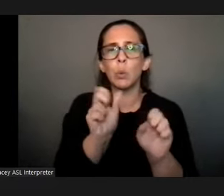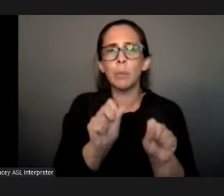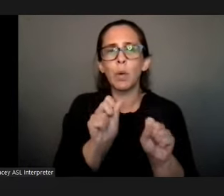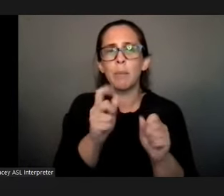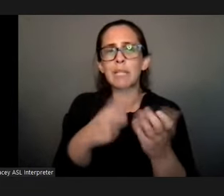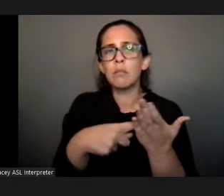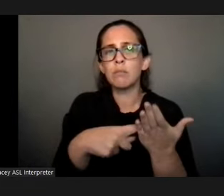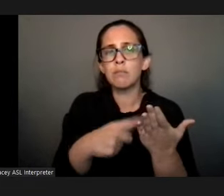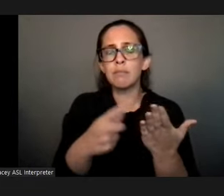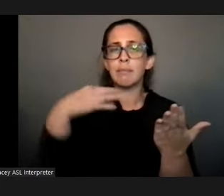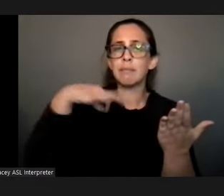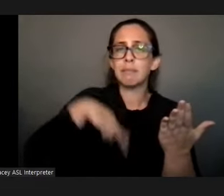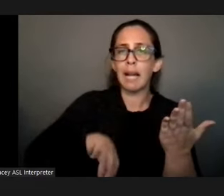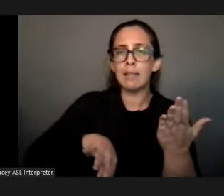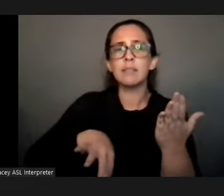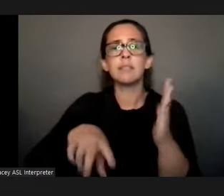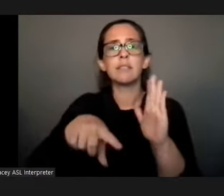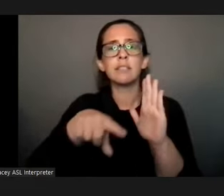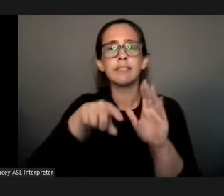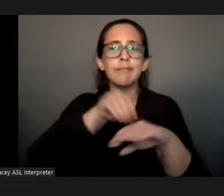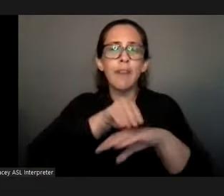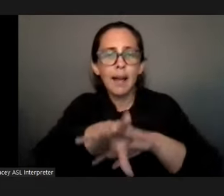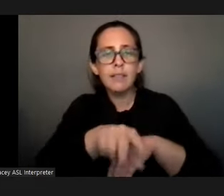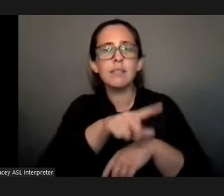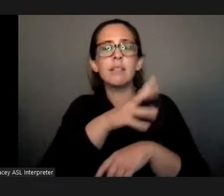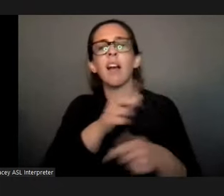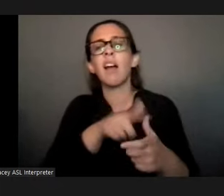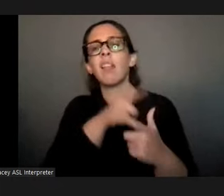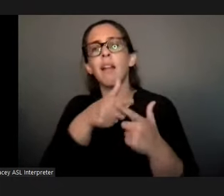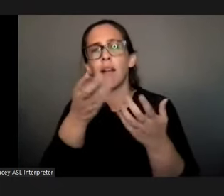effects and benefits, and then have a public comment session.